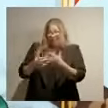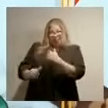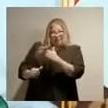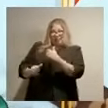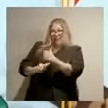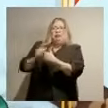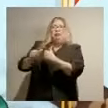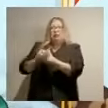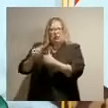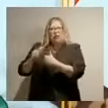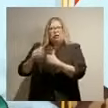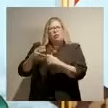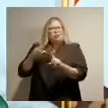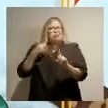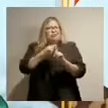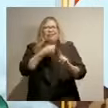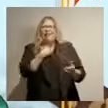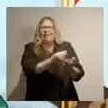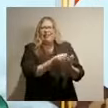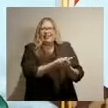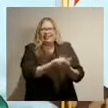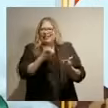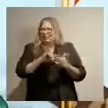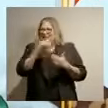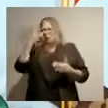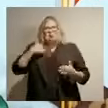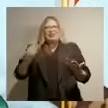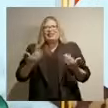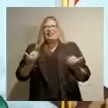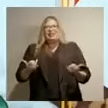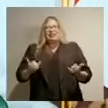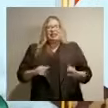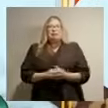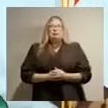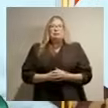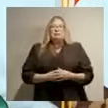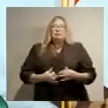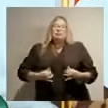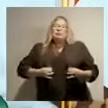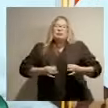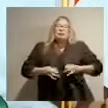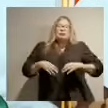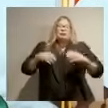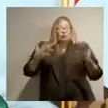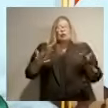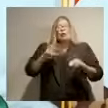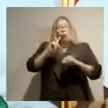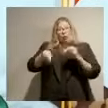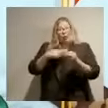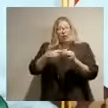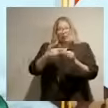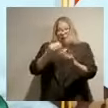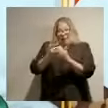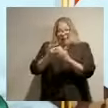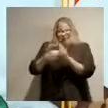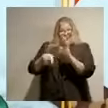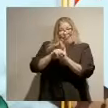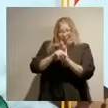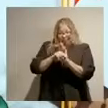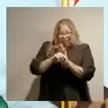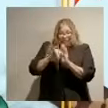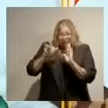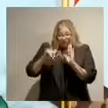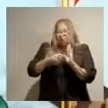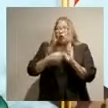we are today. Yeah, look, we have a shortfall. We have to be sober about the reality, what our priorities